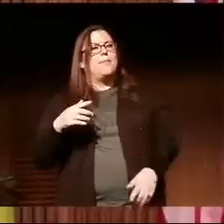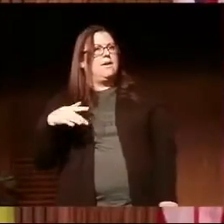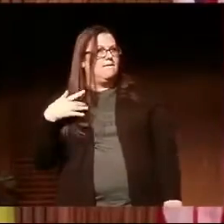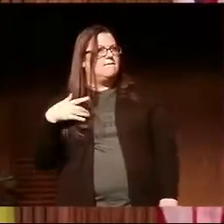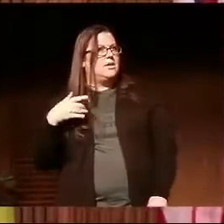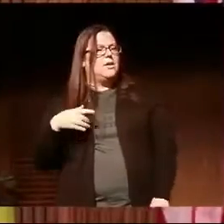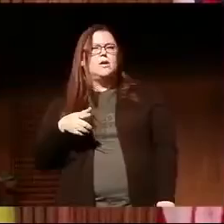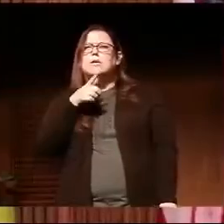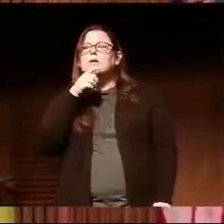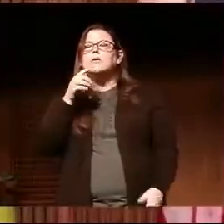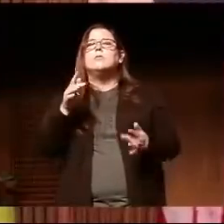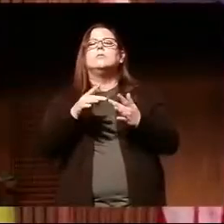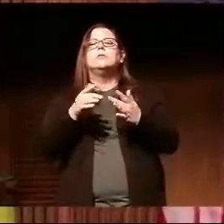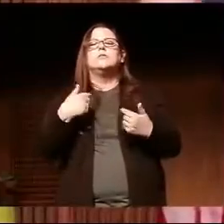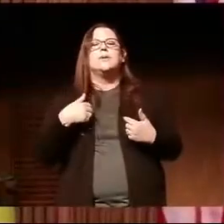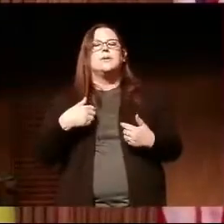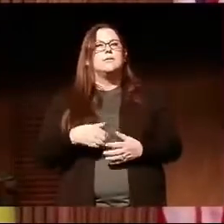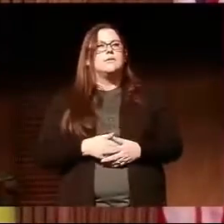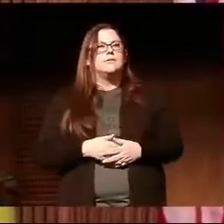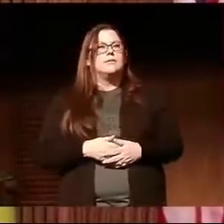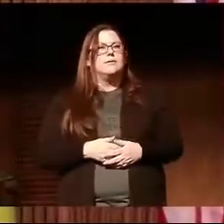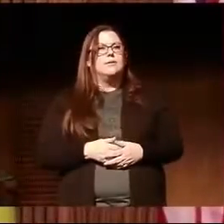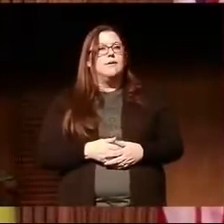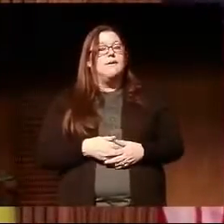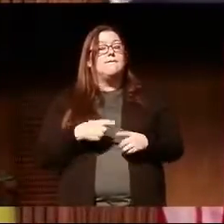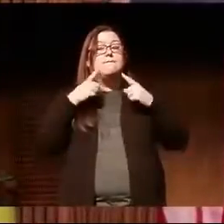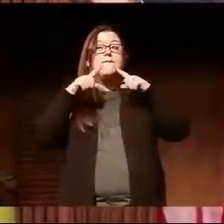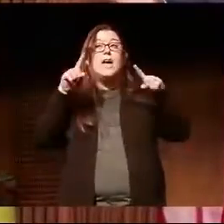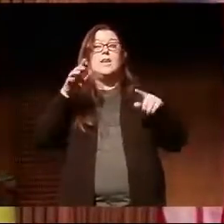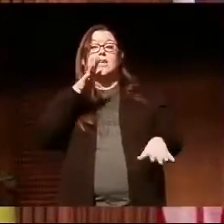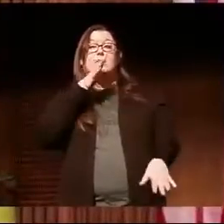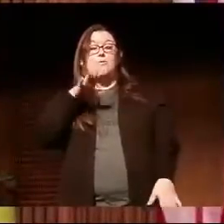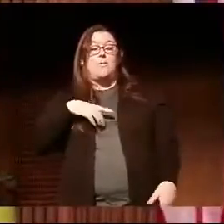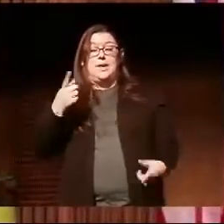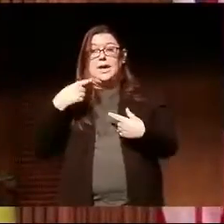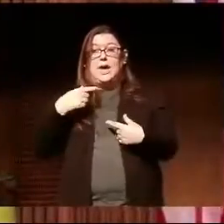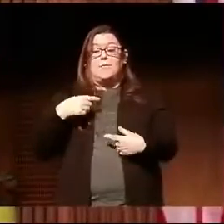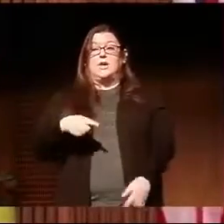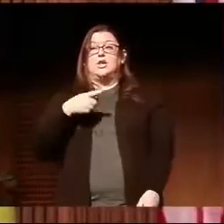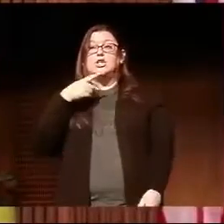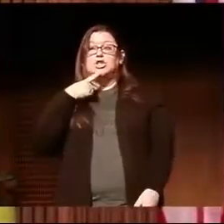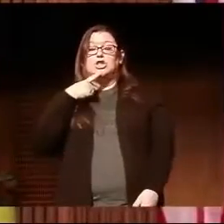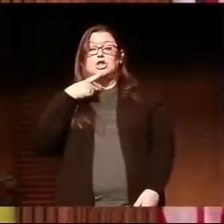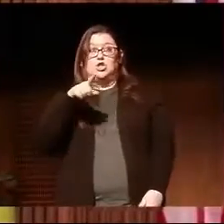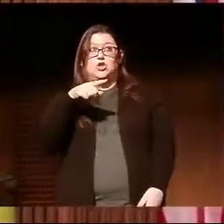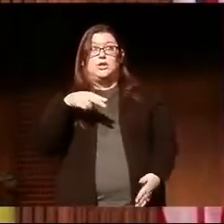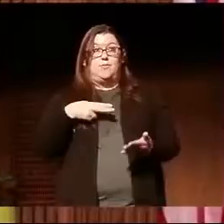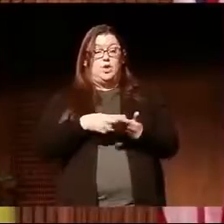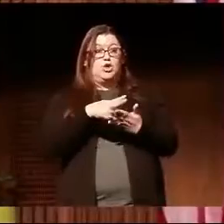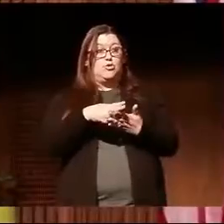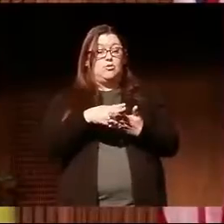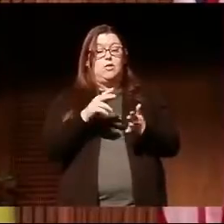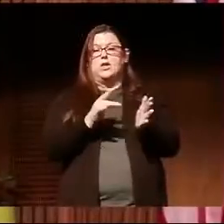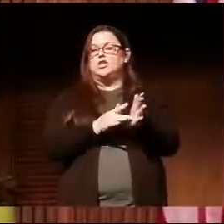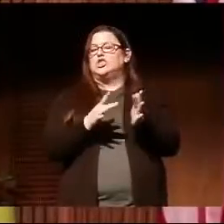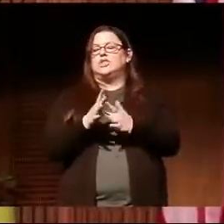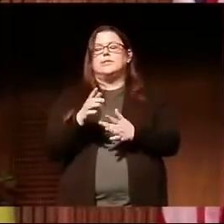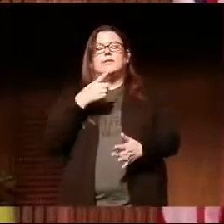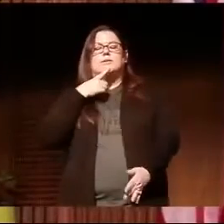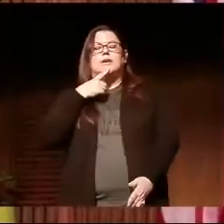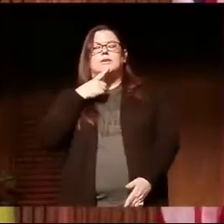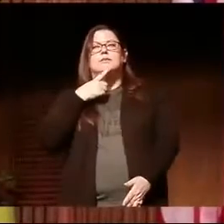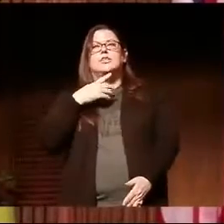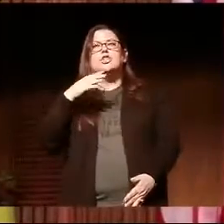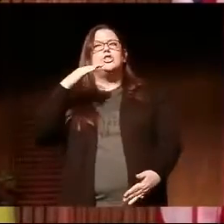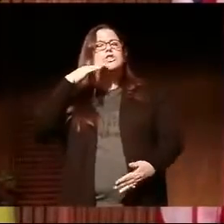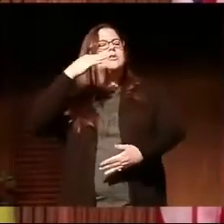Finally, when the woman could not keep it to herself, she came forward and she told the whole truth, and Jesus affirms her, daughter, your faith